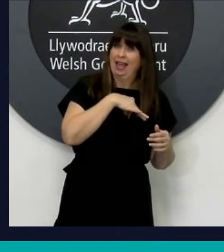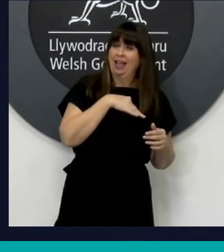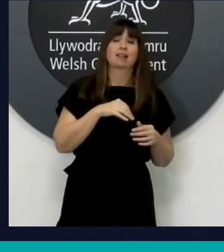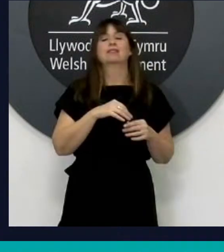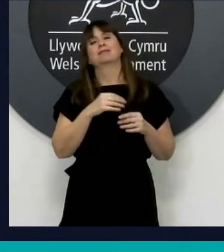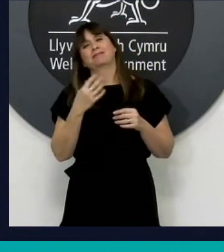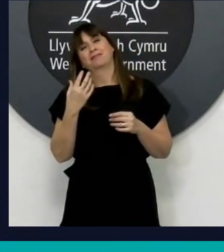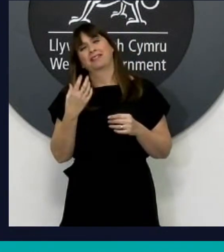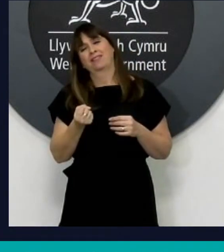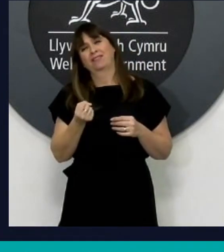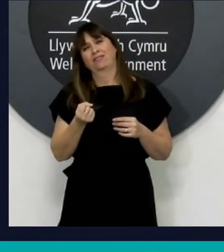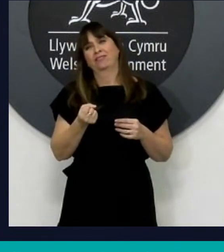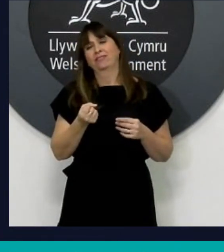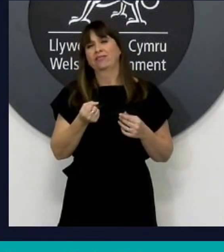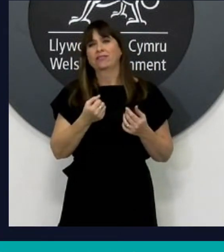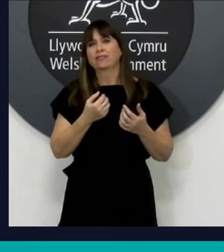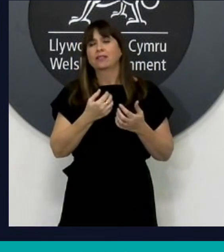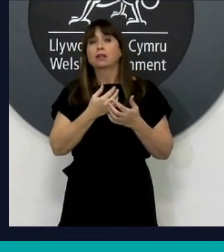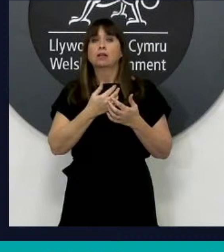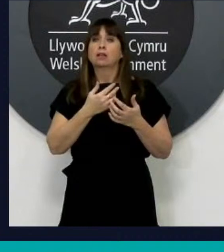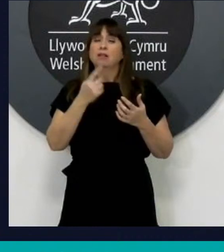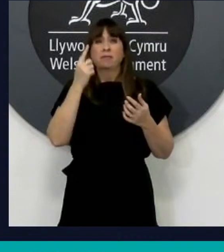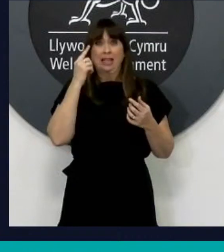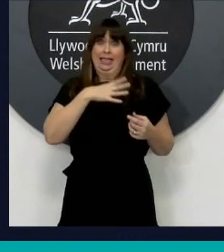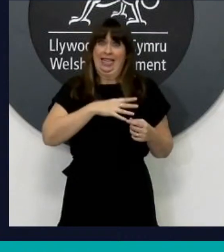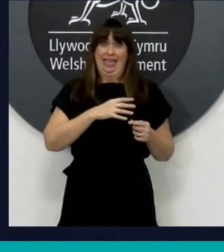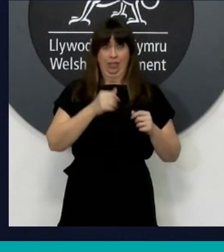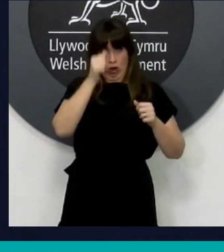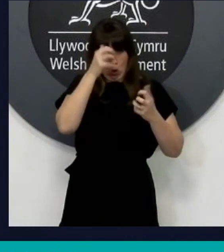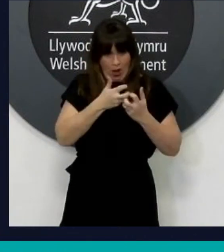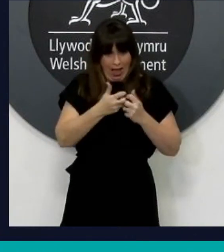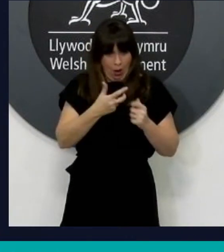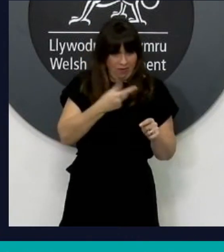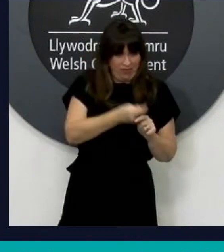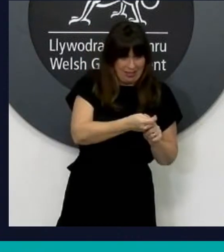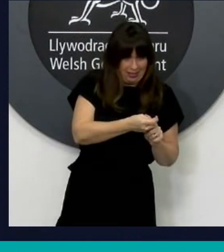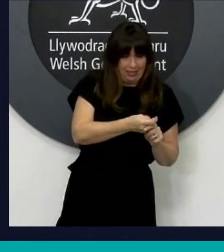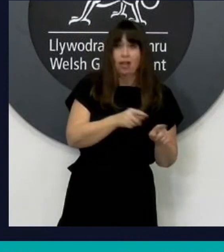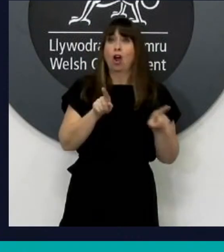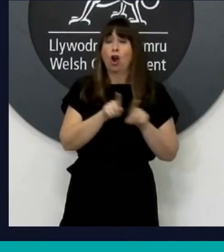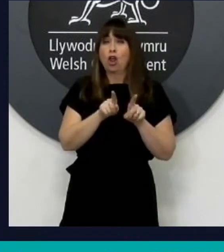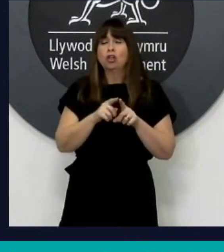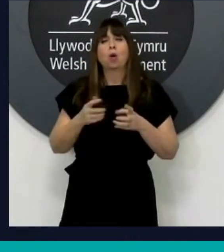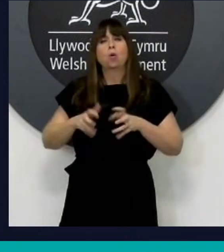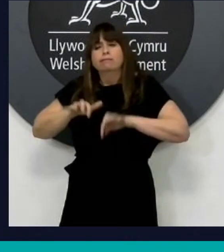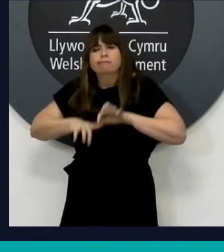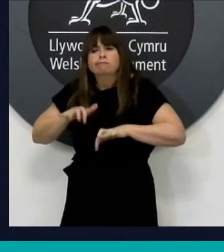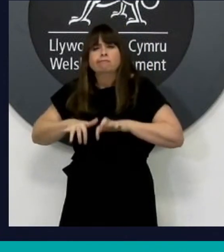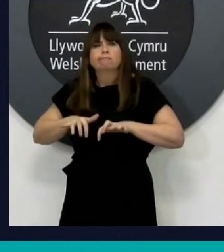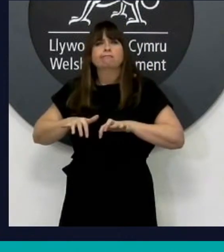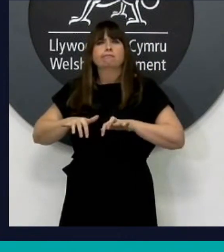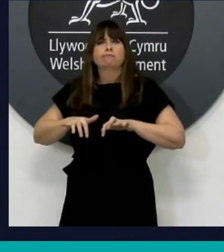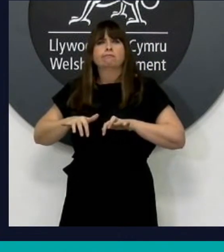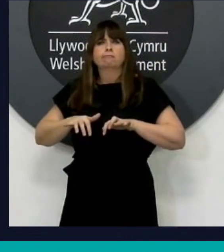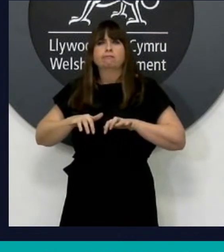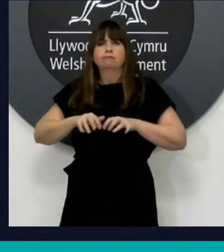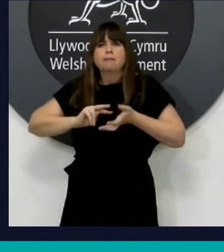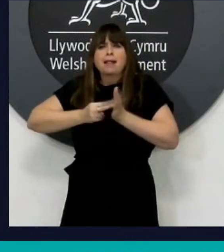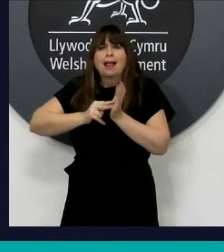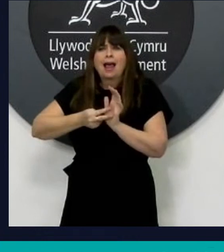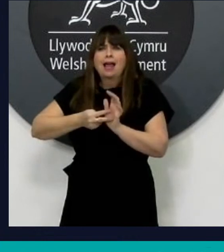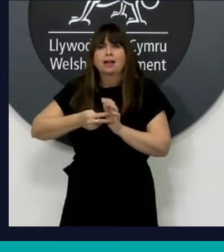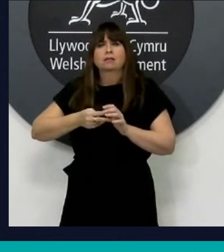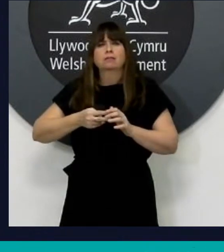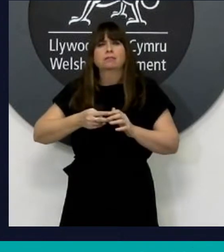other roles that are not actually vaccinators. So roles to do with administration, roles to do with looking